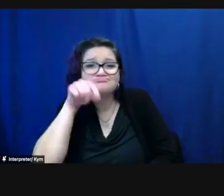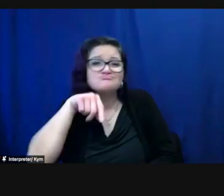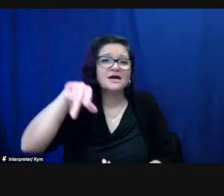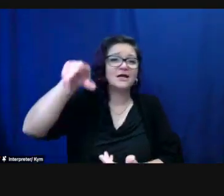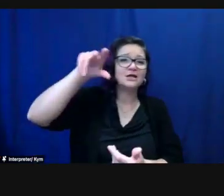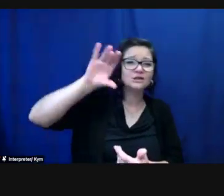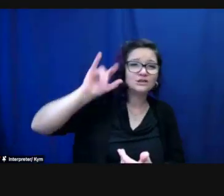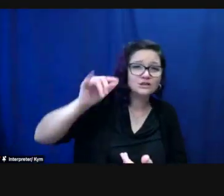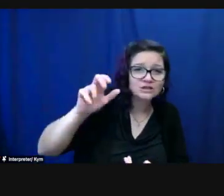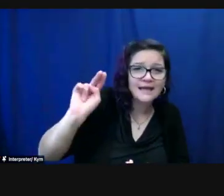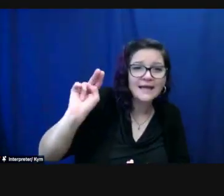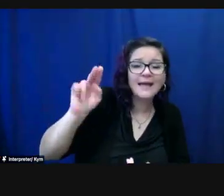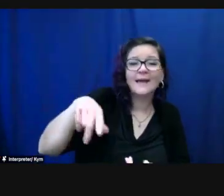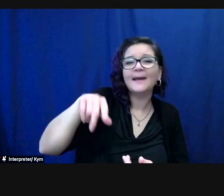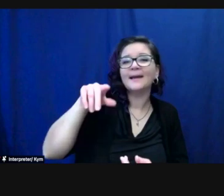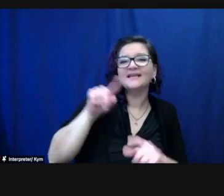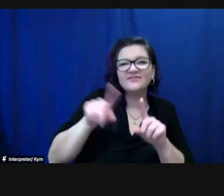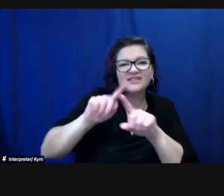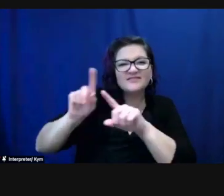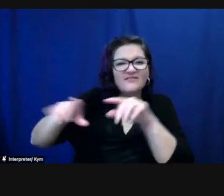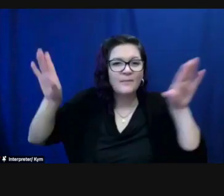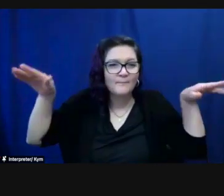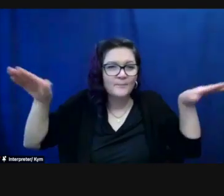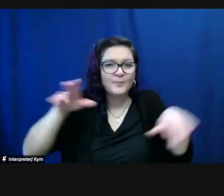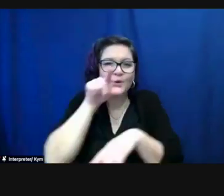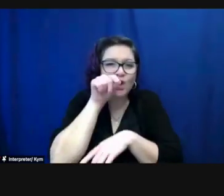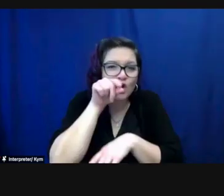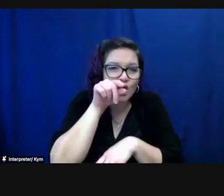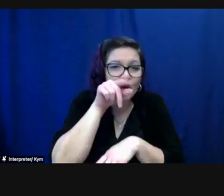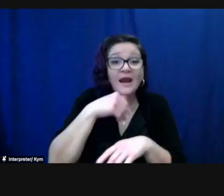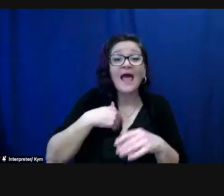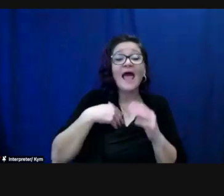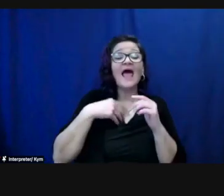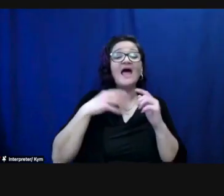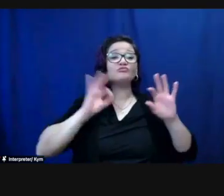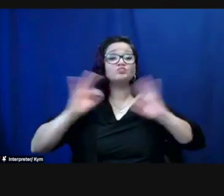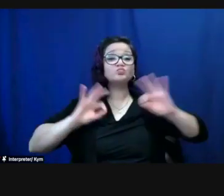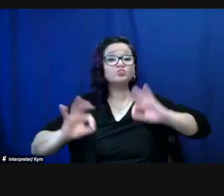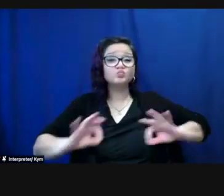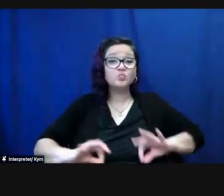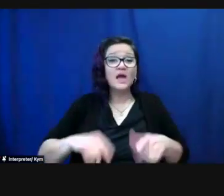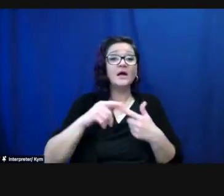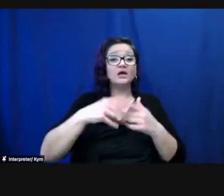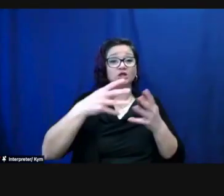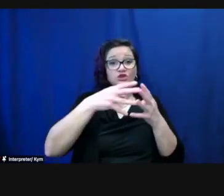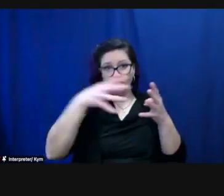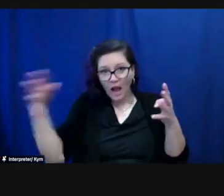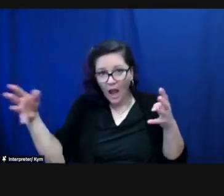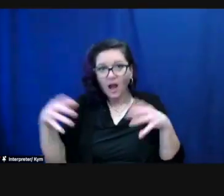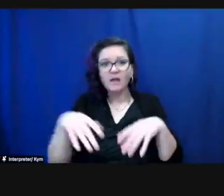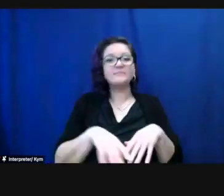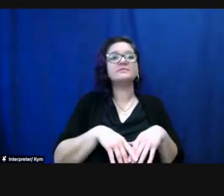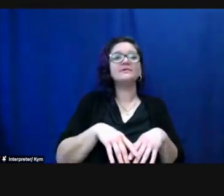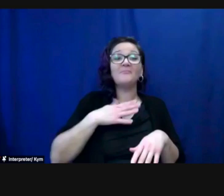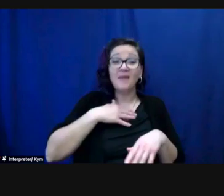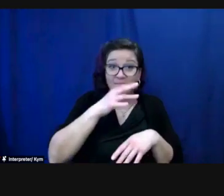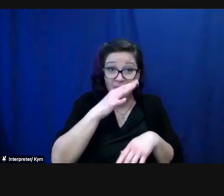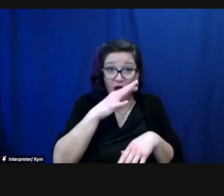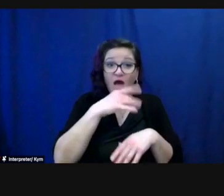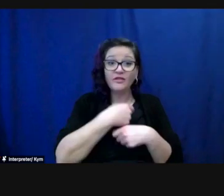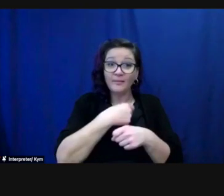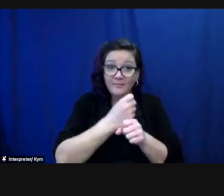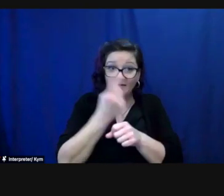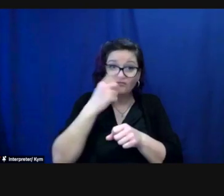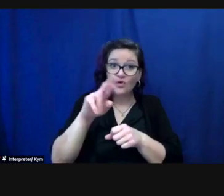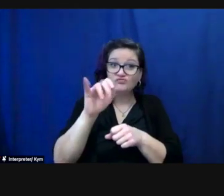on this one. It's got polka dots. It's got stripes. And this, my mom made this for Ryan when